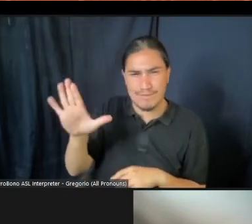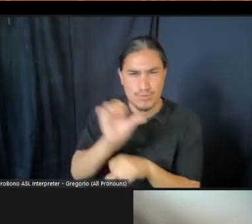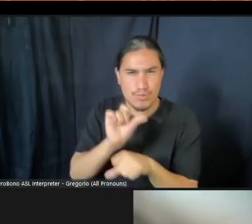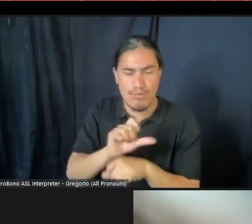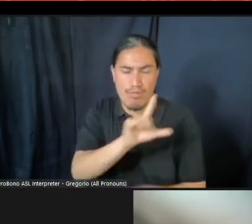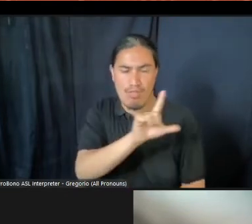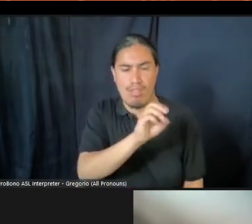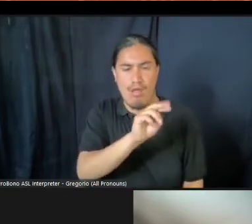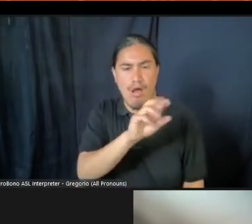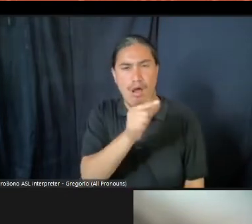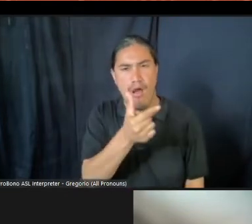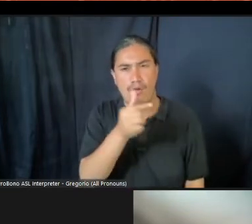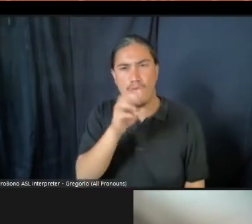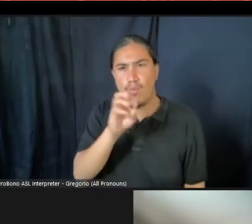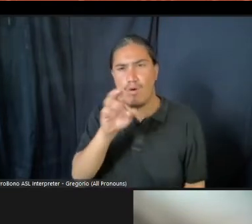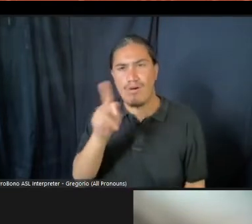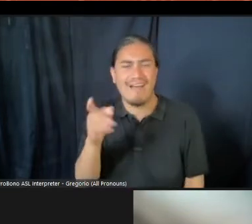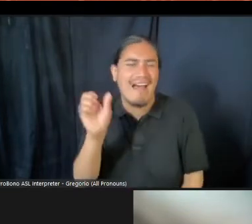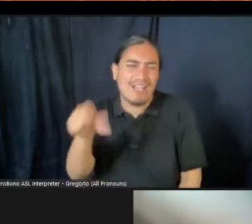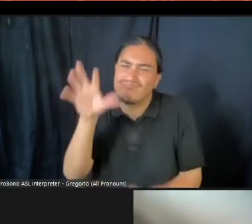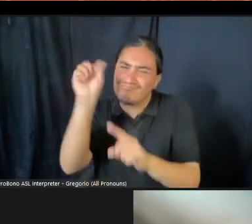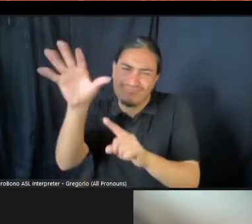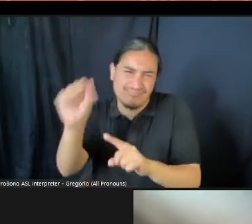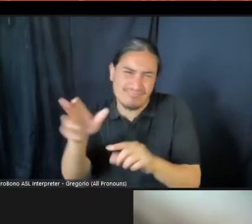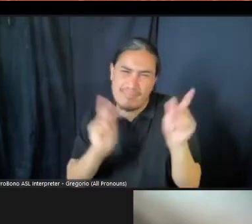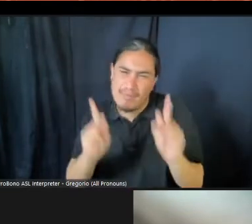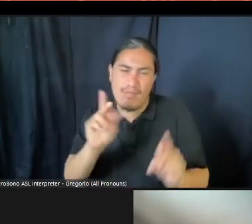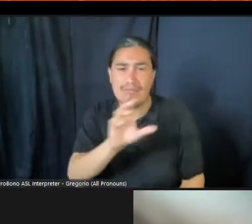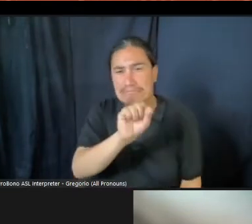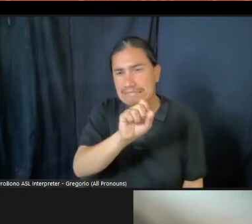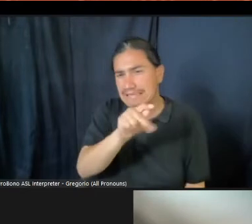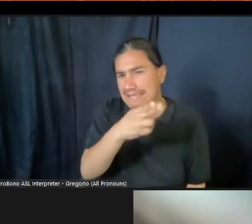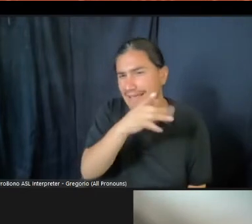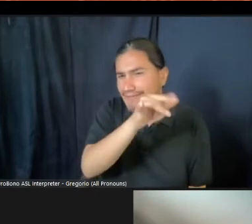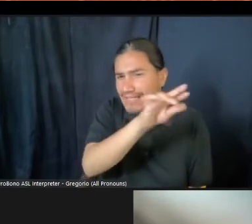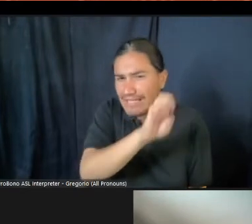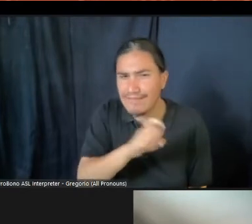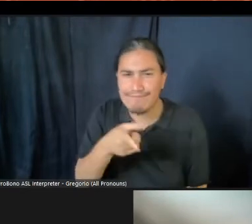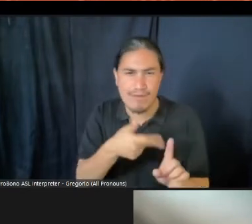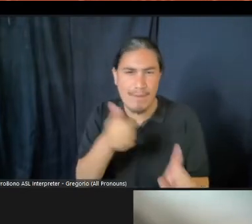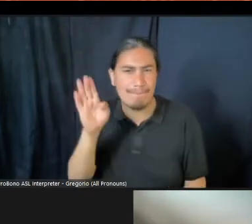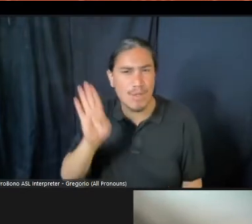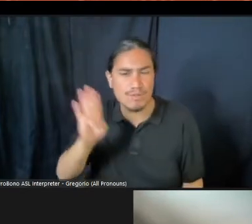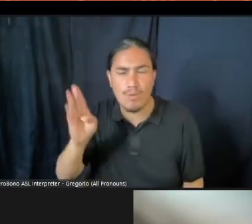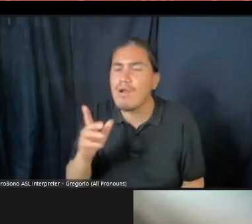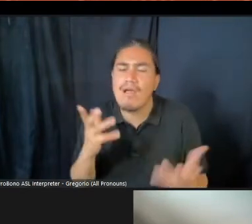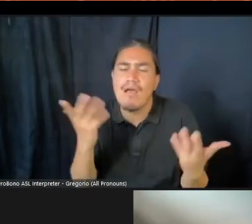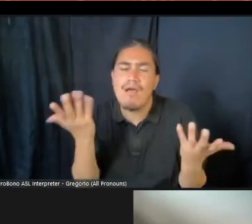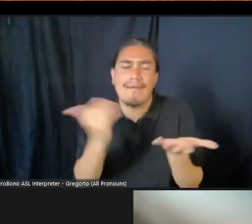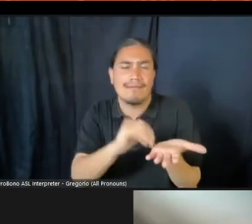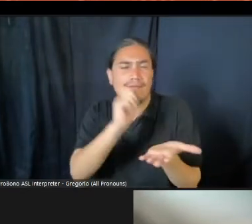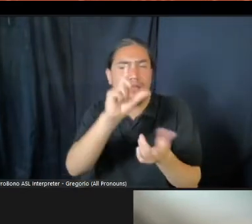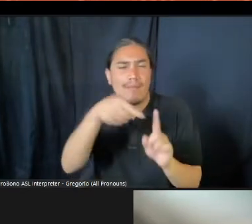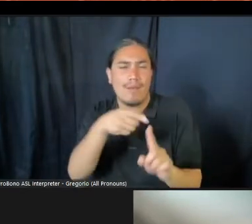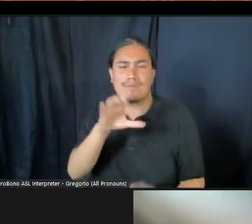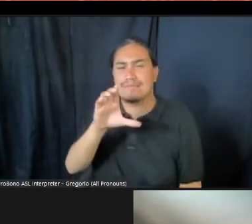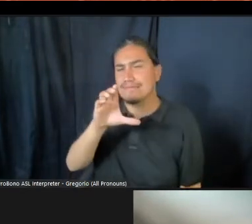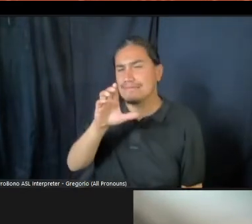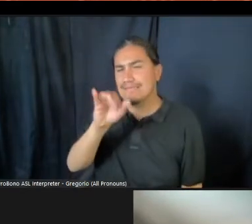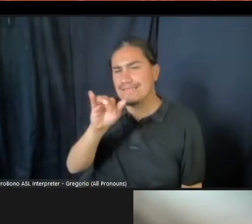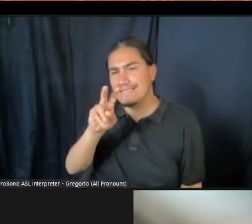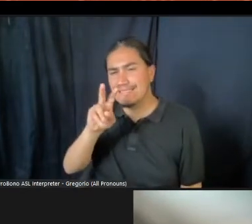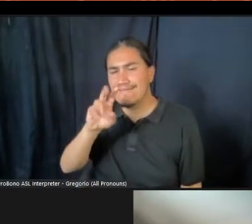know, I could name a ton of people, Stephanie in Baltimore, others. Like, it's not about civic practice, it's just about